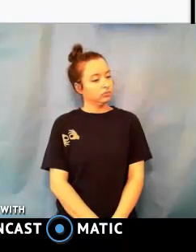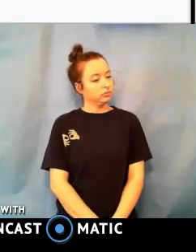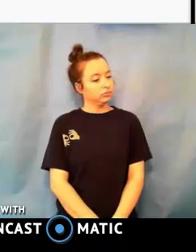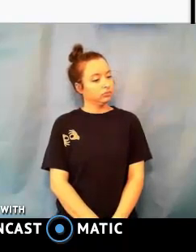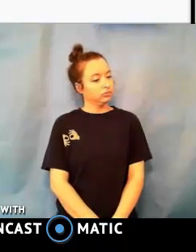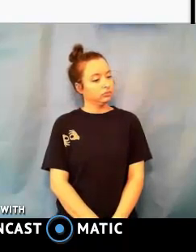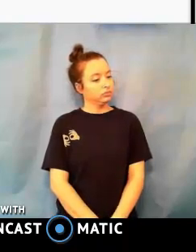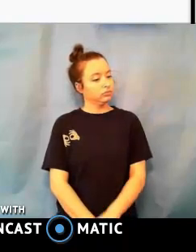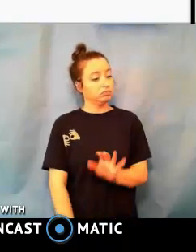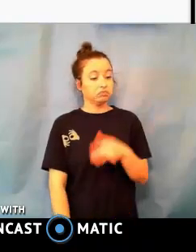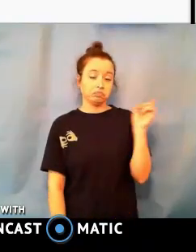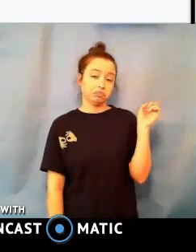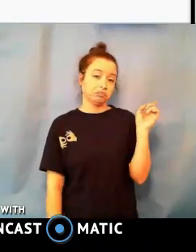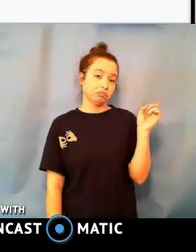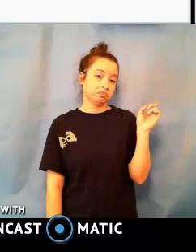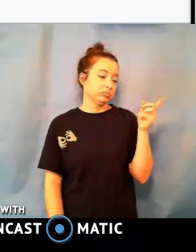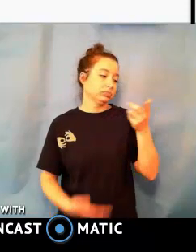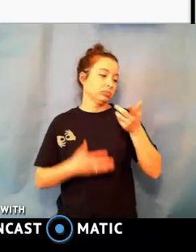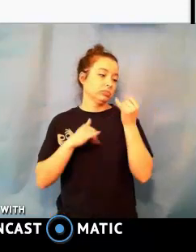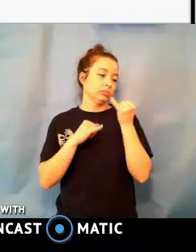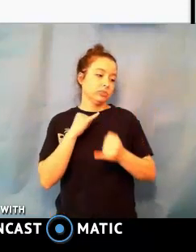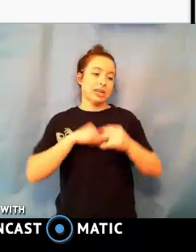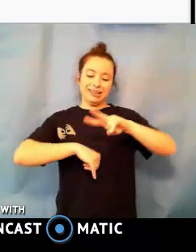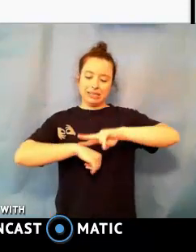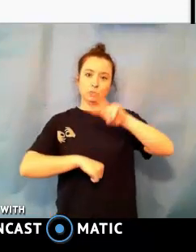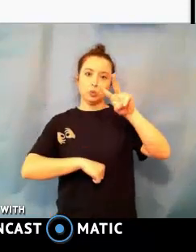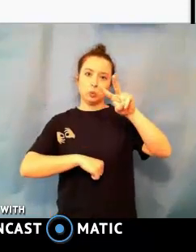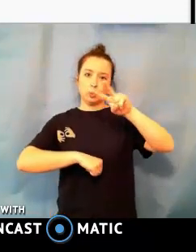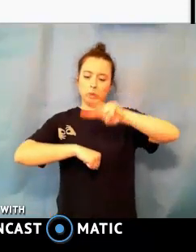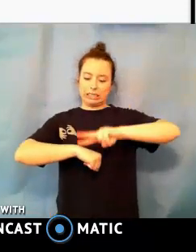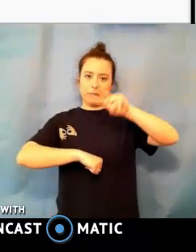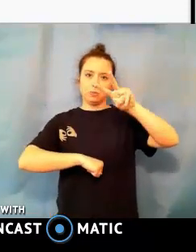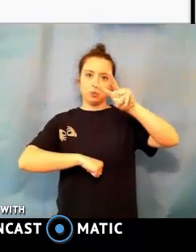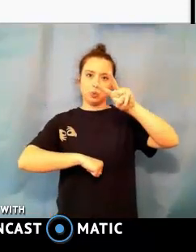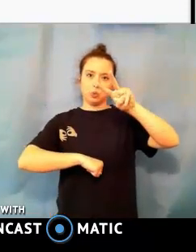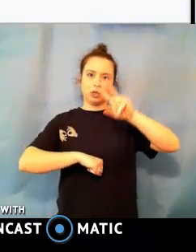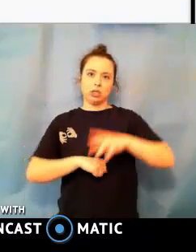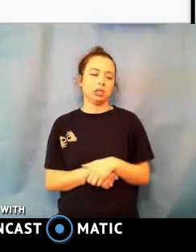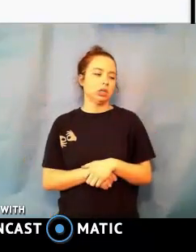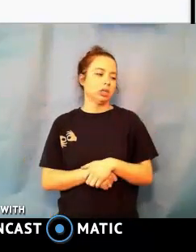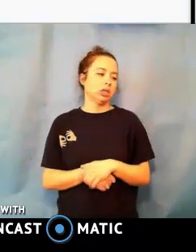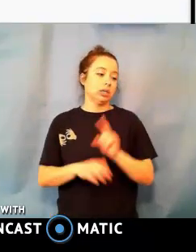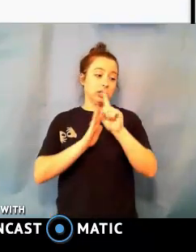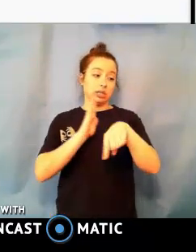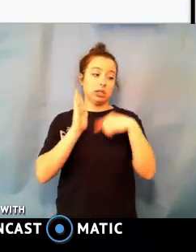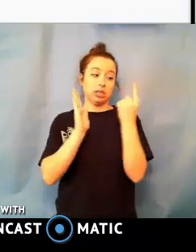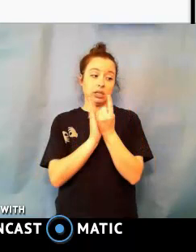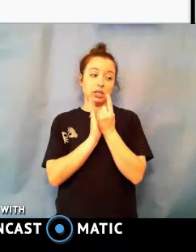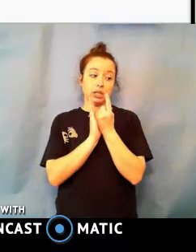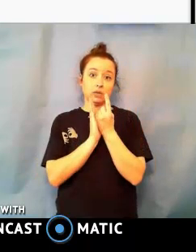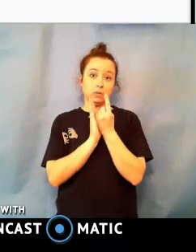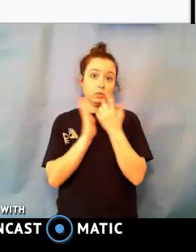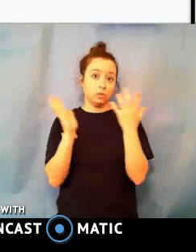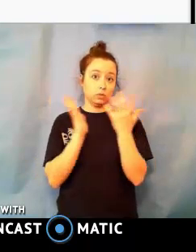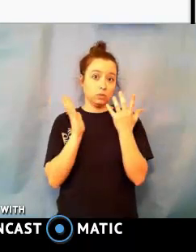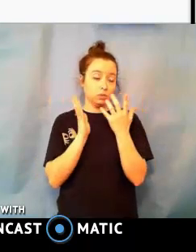So 4 o'clock. Last one is 2 o'clock. So my hour is the first number,